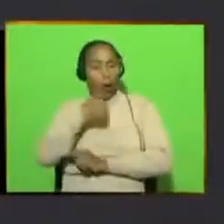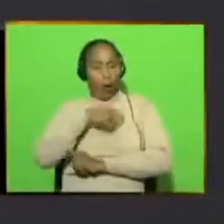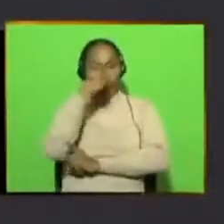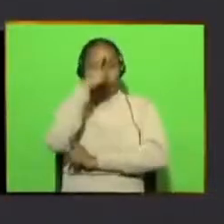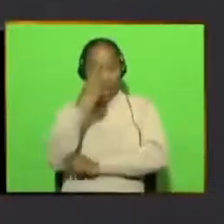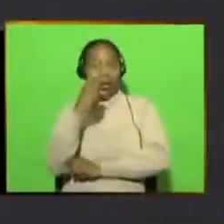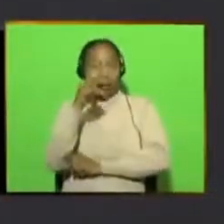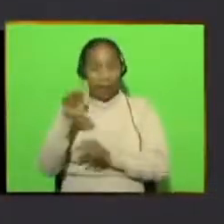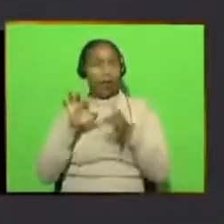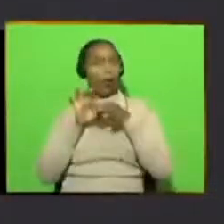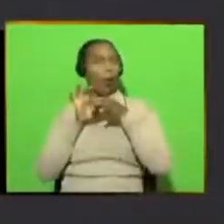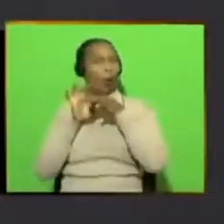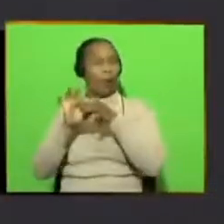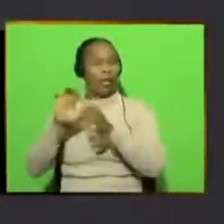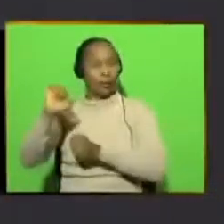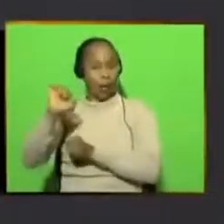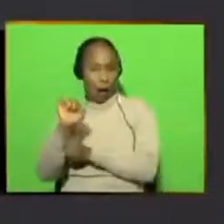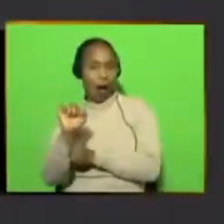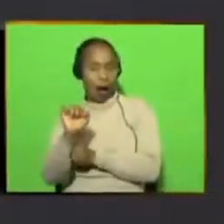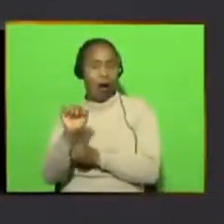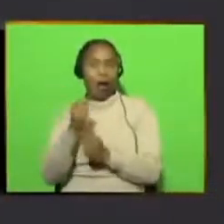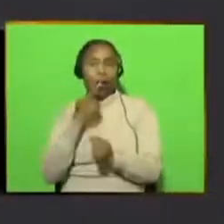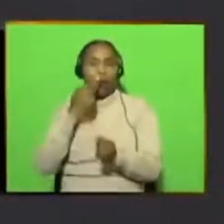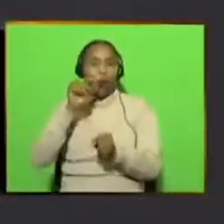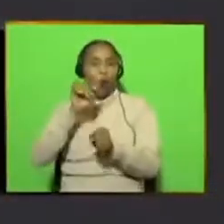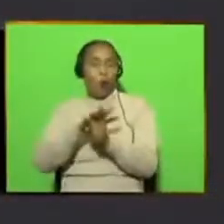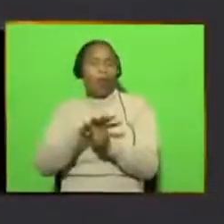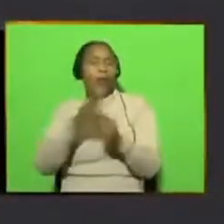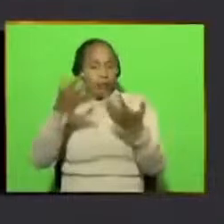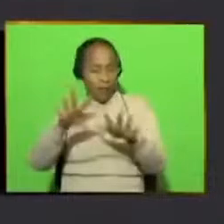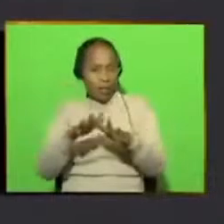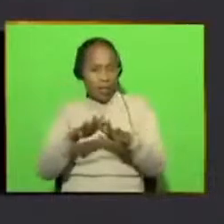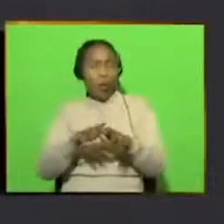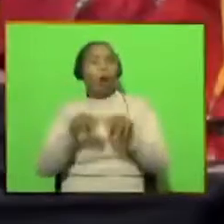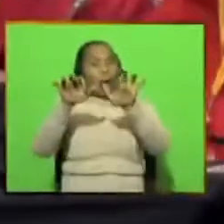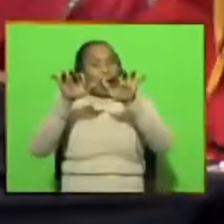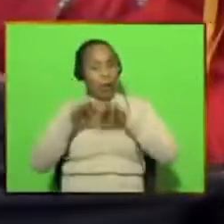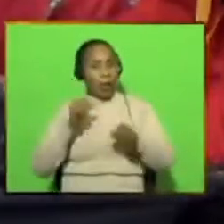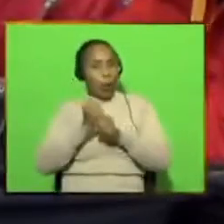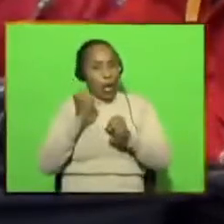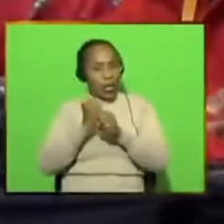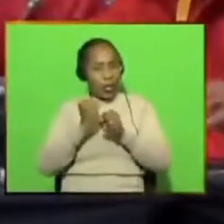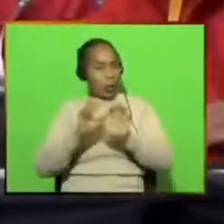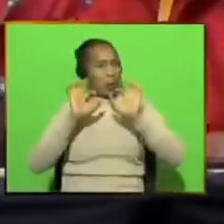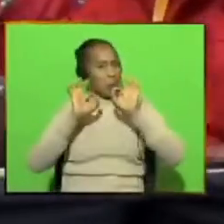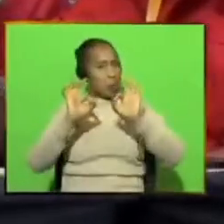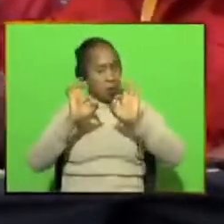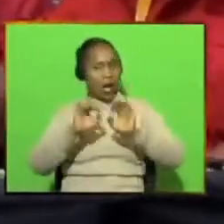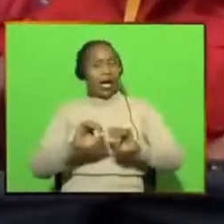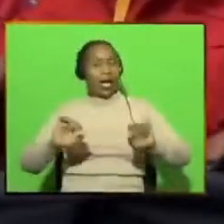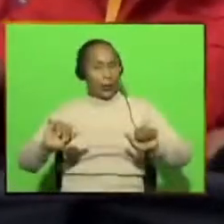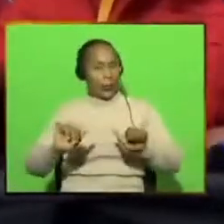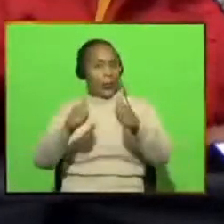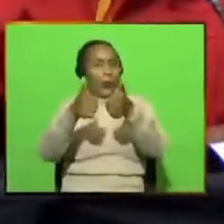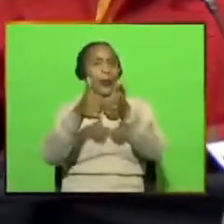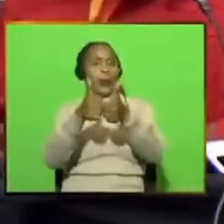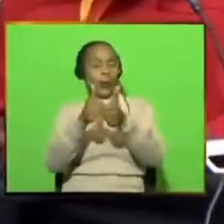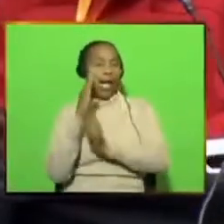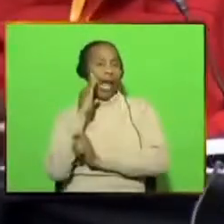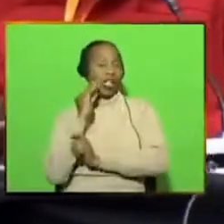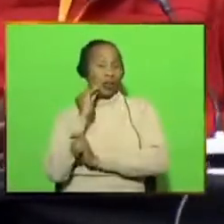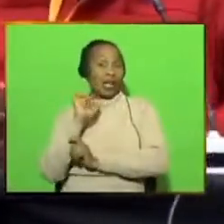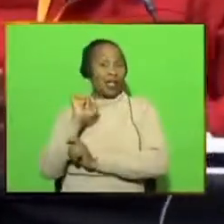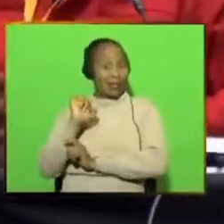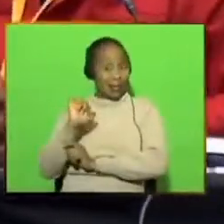your commitment to a parliament that is going to work effectively and efficiently. We have an experience